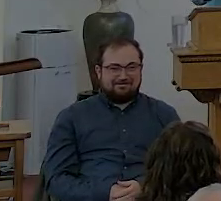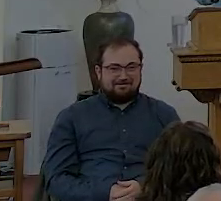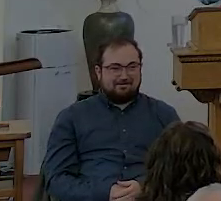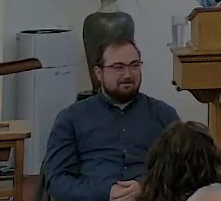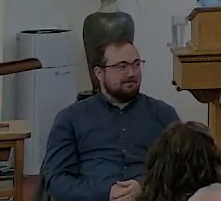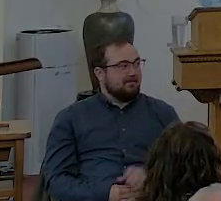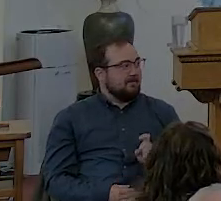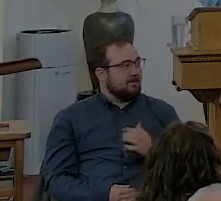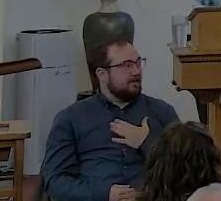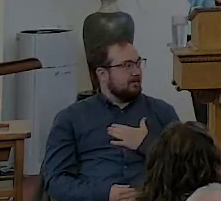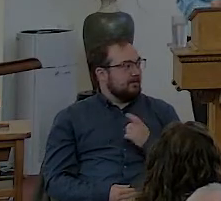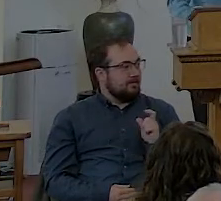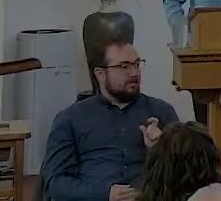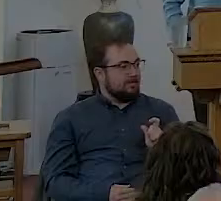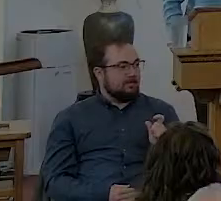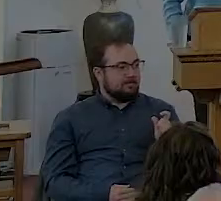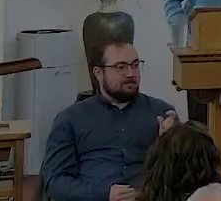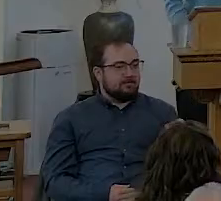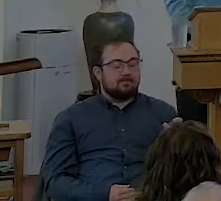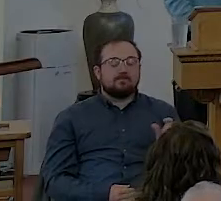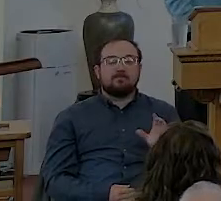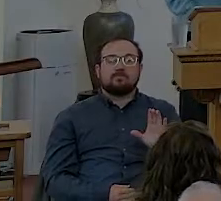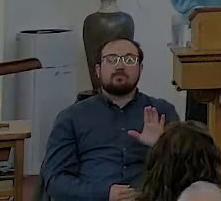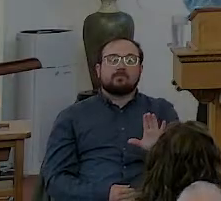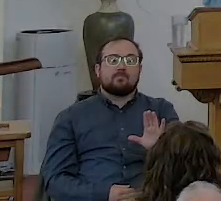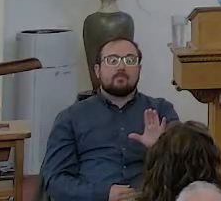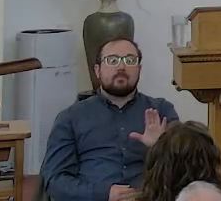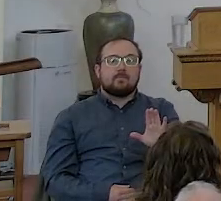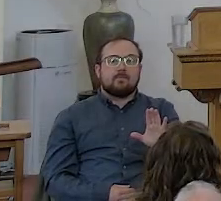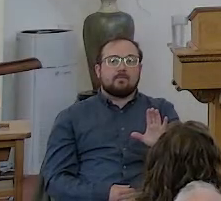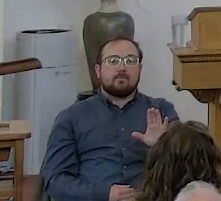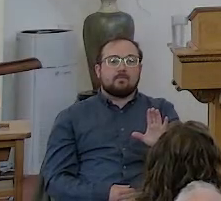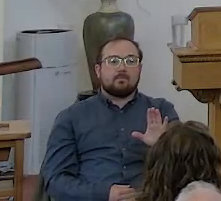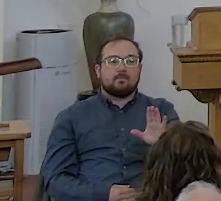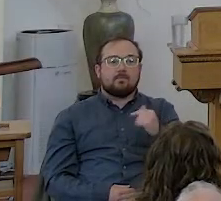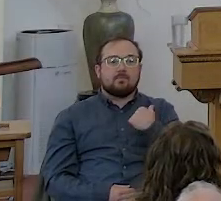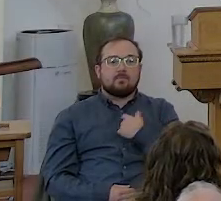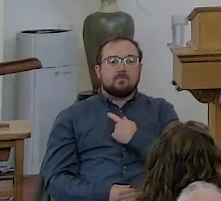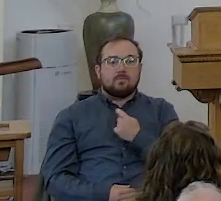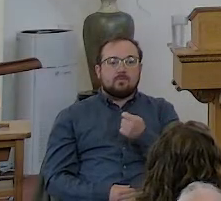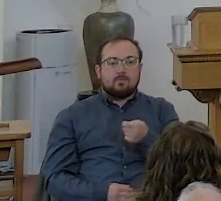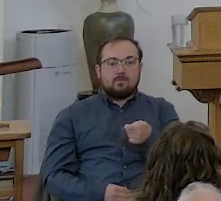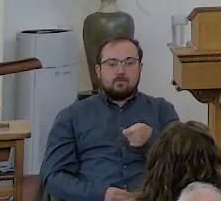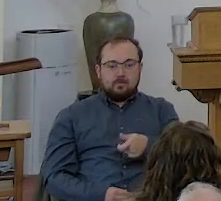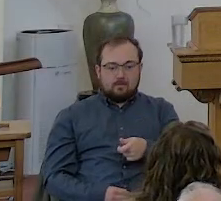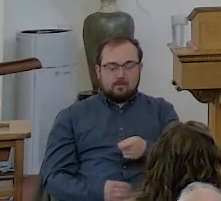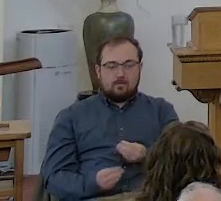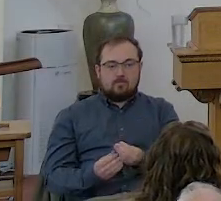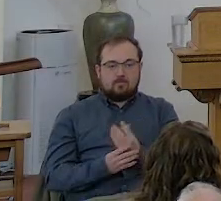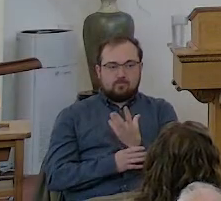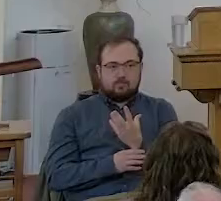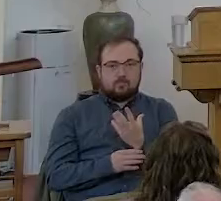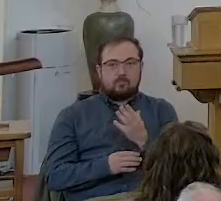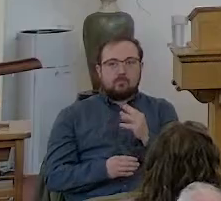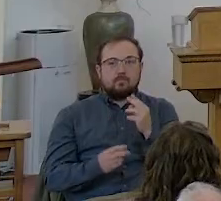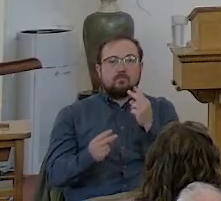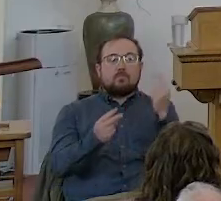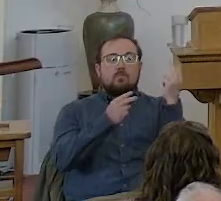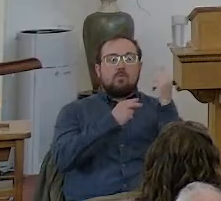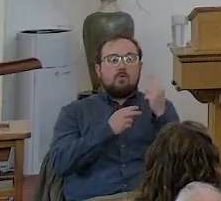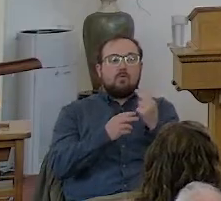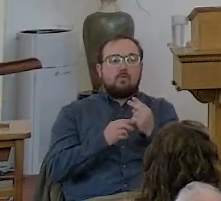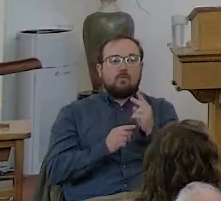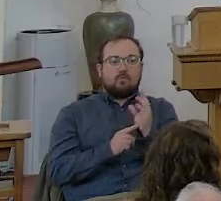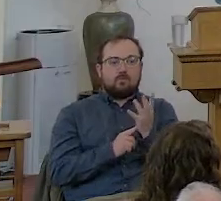I need my little. Yes. So, we light a remembrance memorial candle again this week.